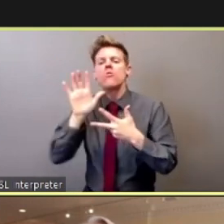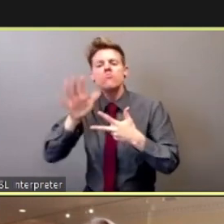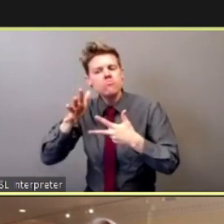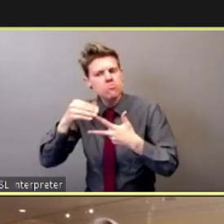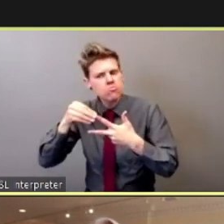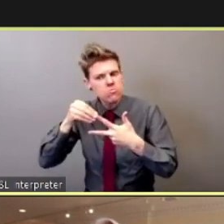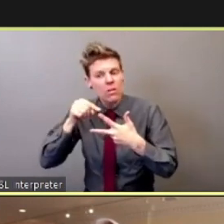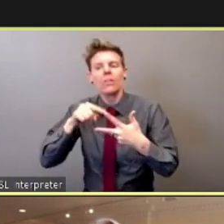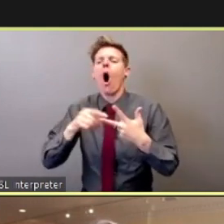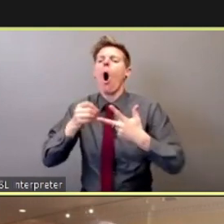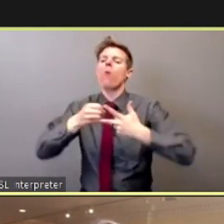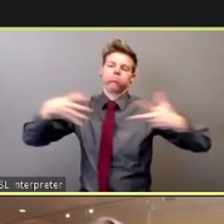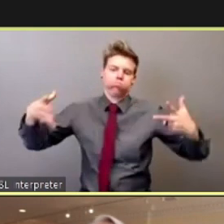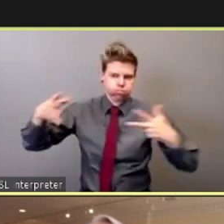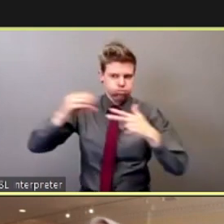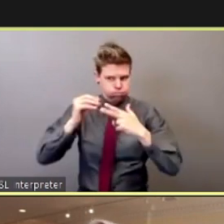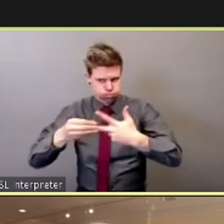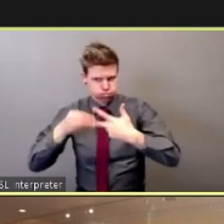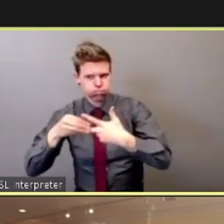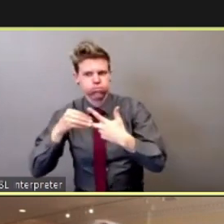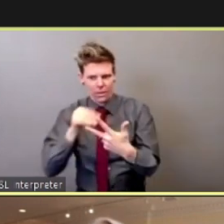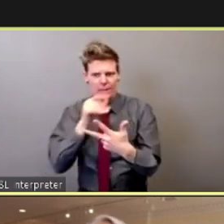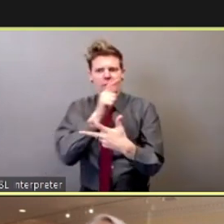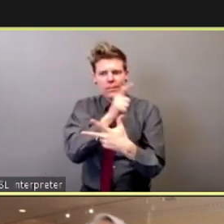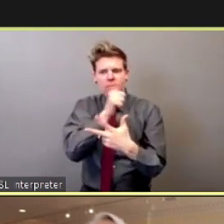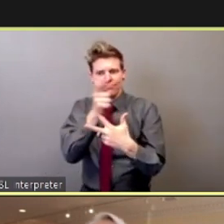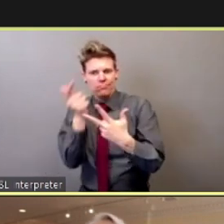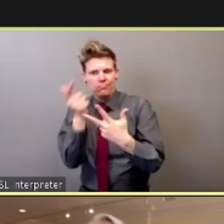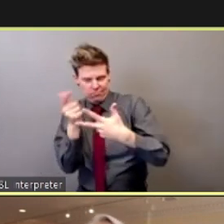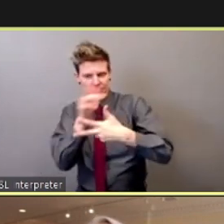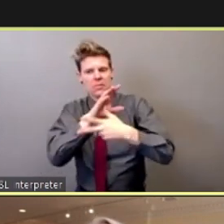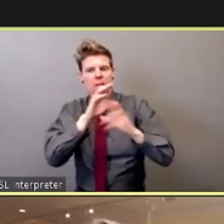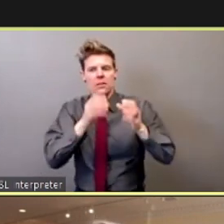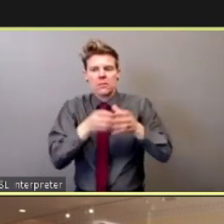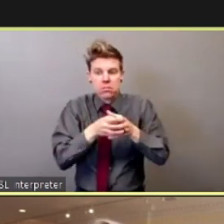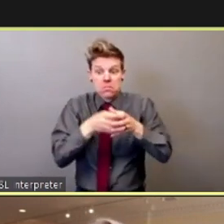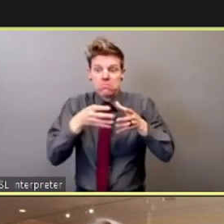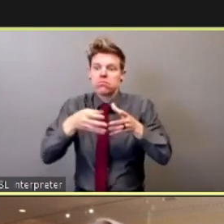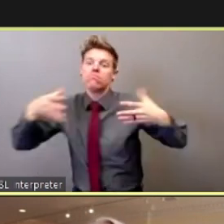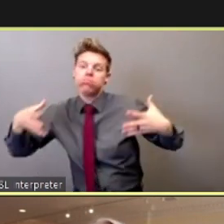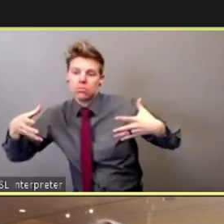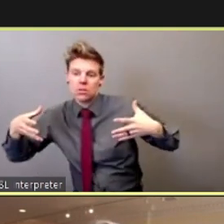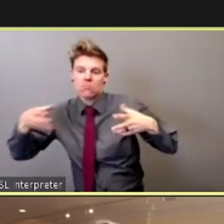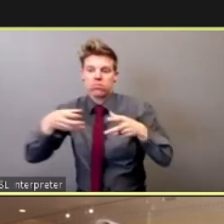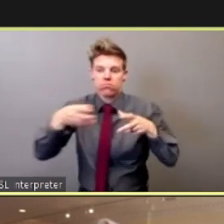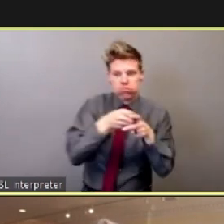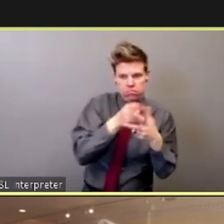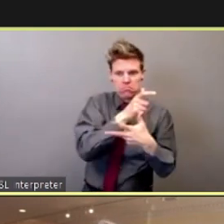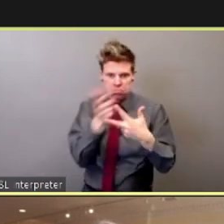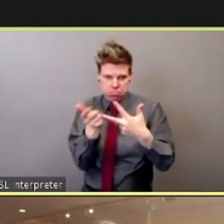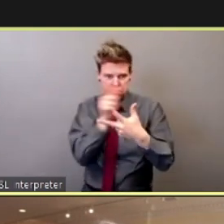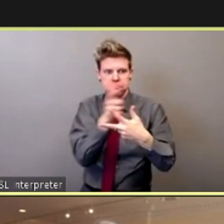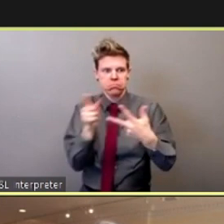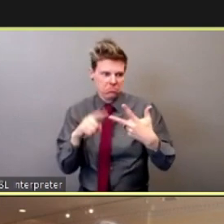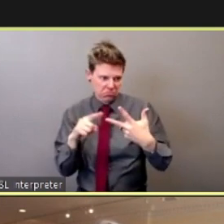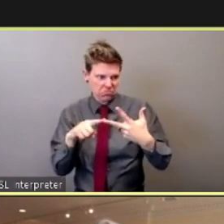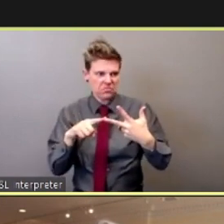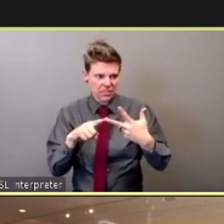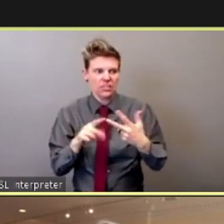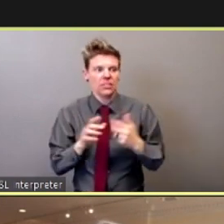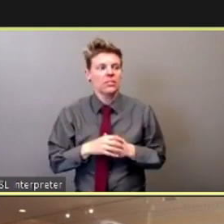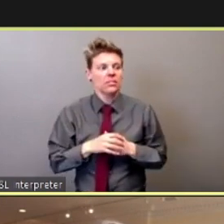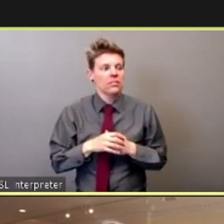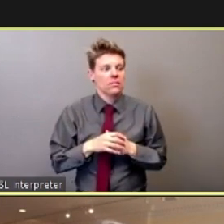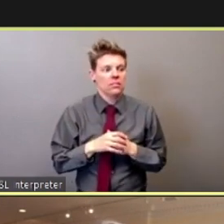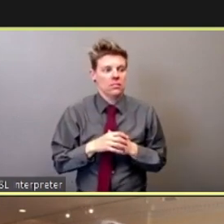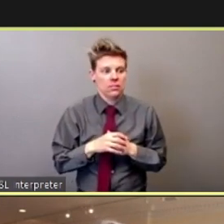is because more people create more opportunity for this virus to move. Still means we got to wear masks.